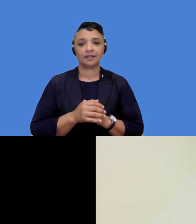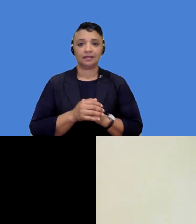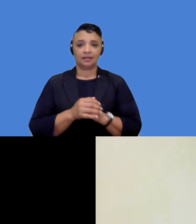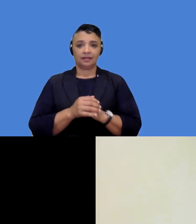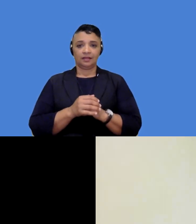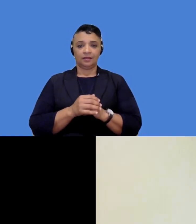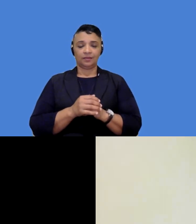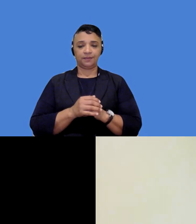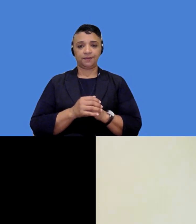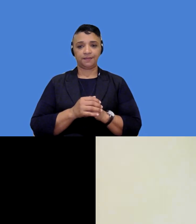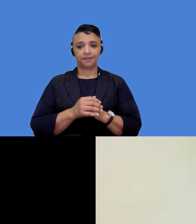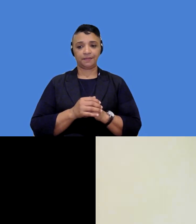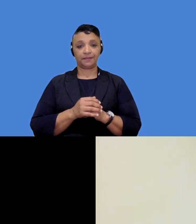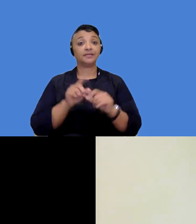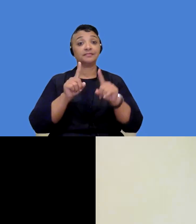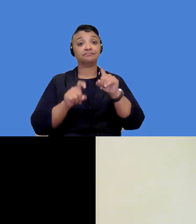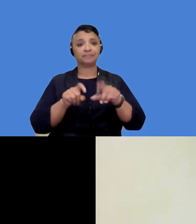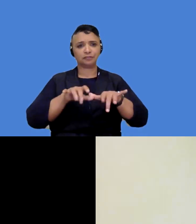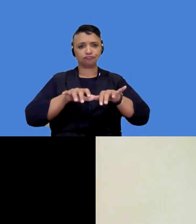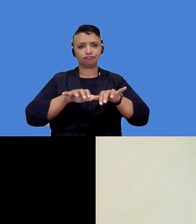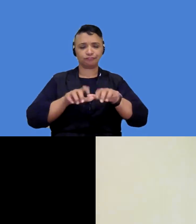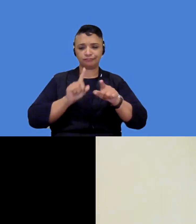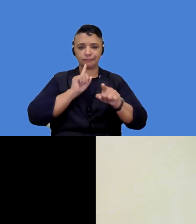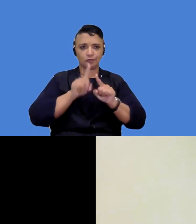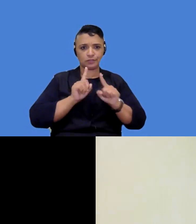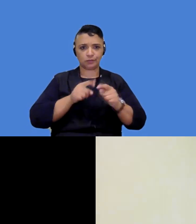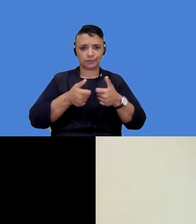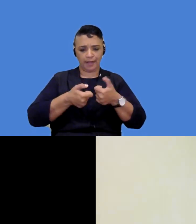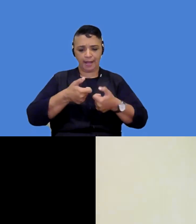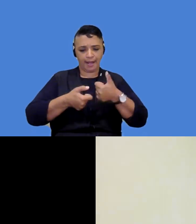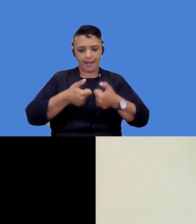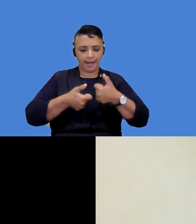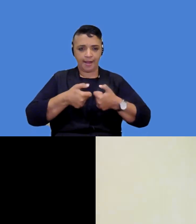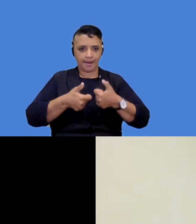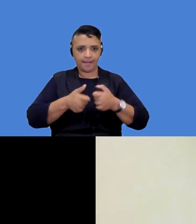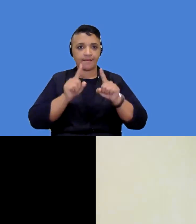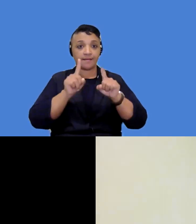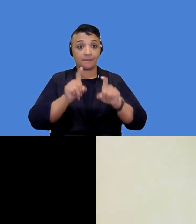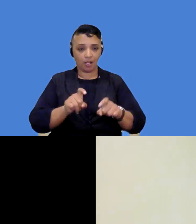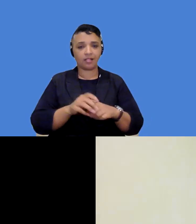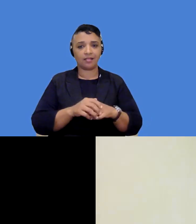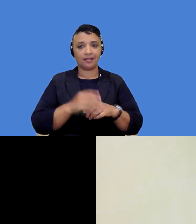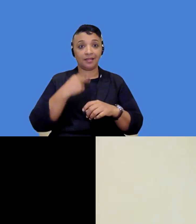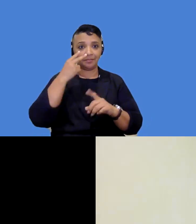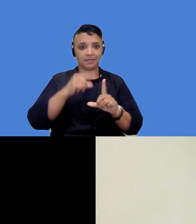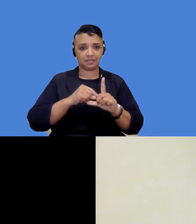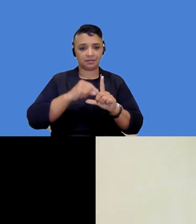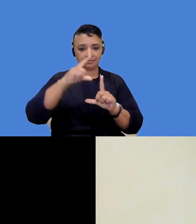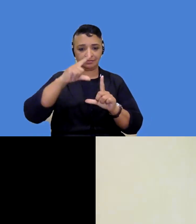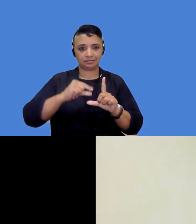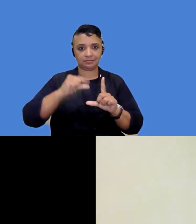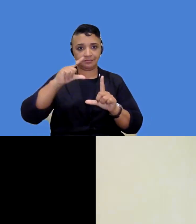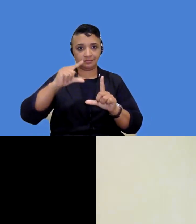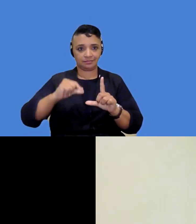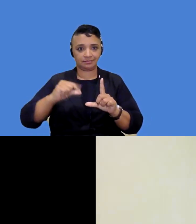our participants are responding to the poll questions, and I can see the percentage of participants